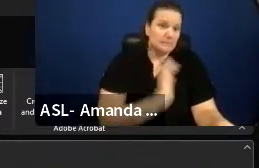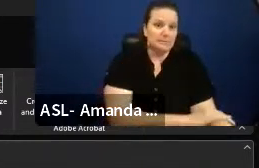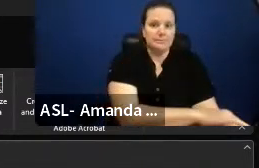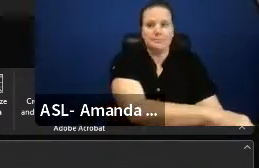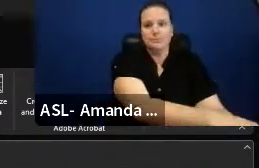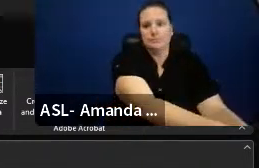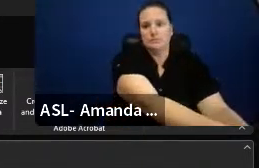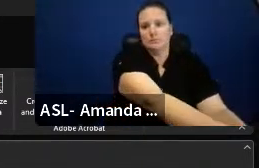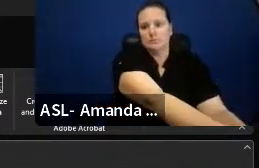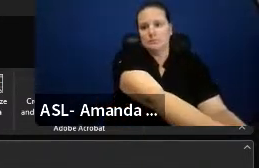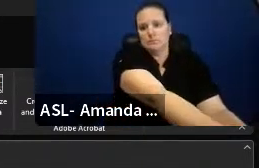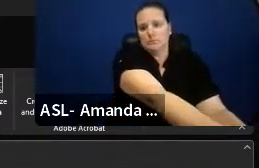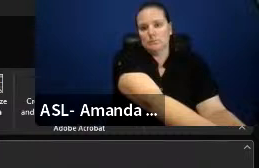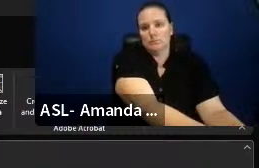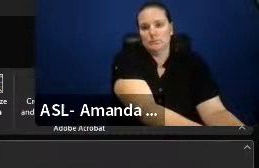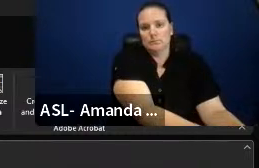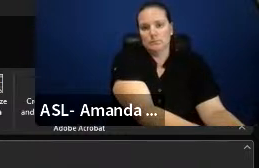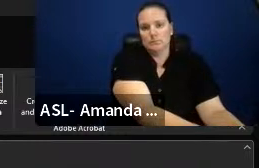Shavana?